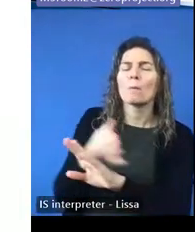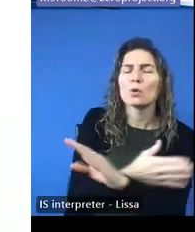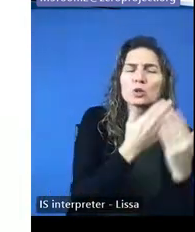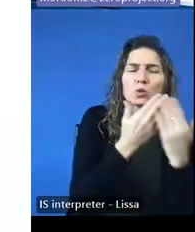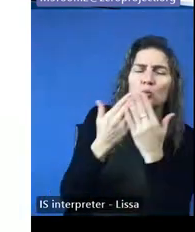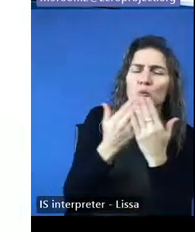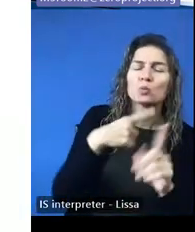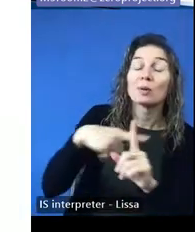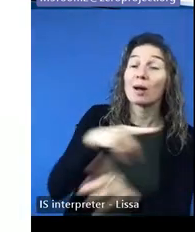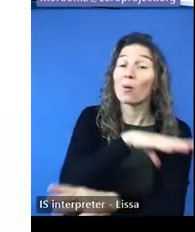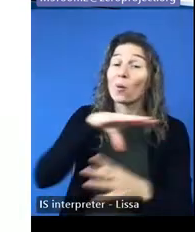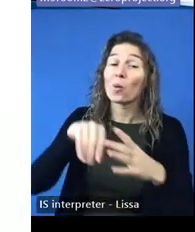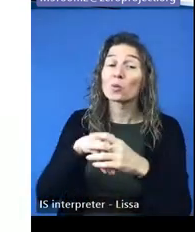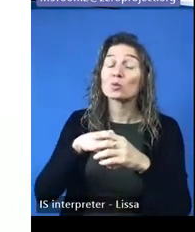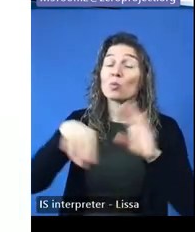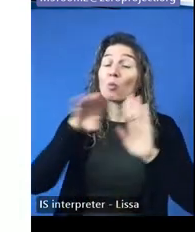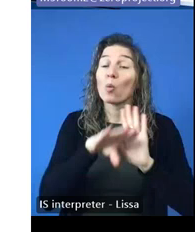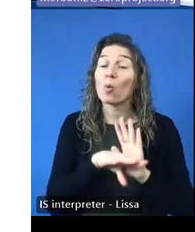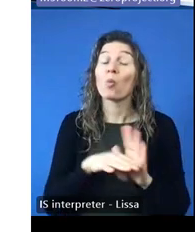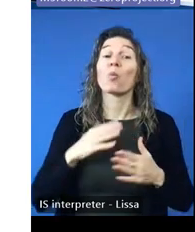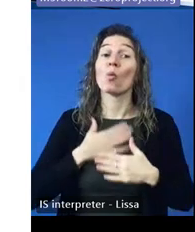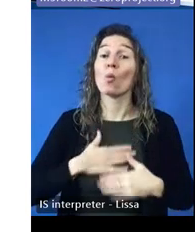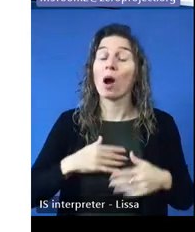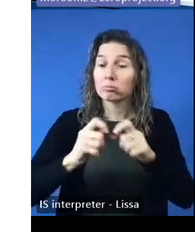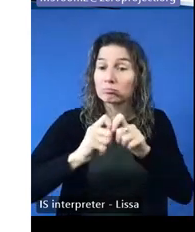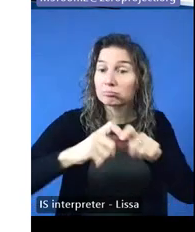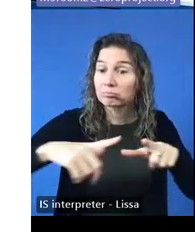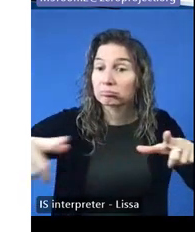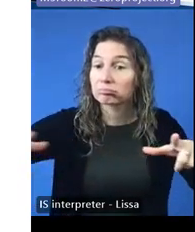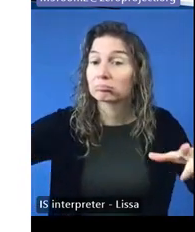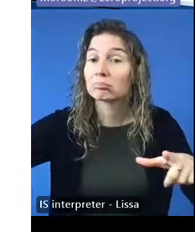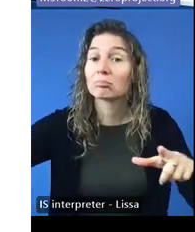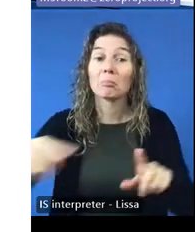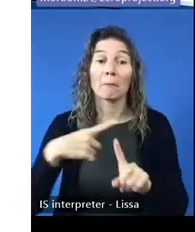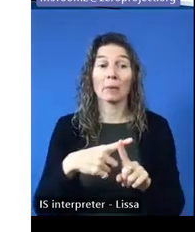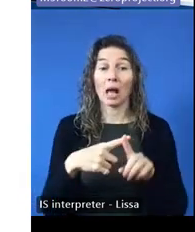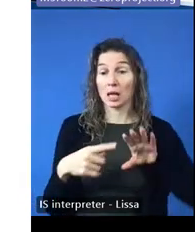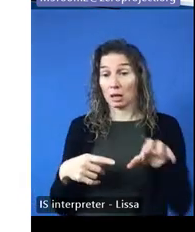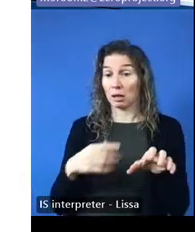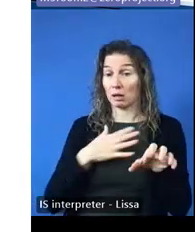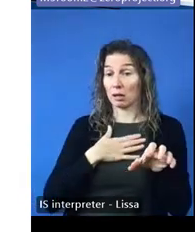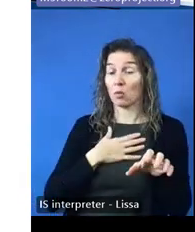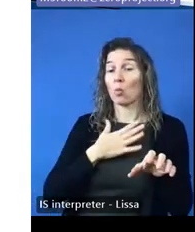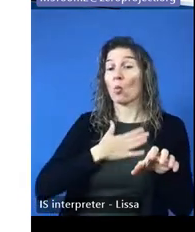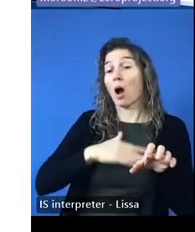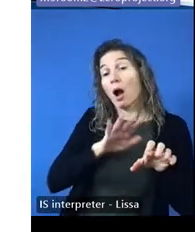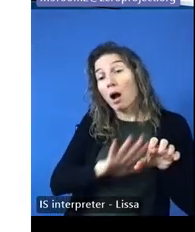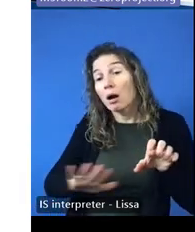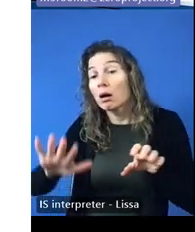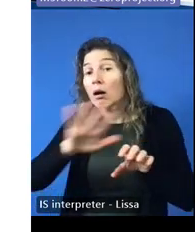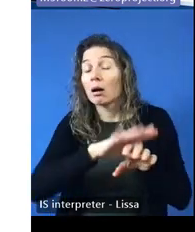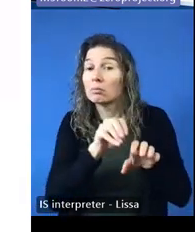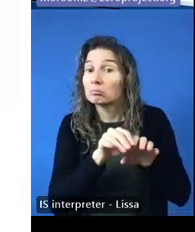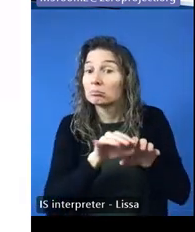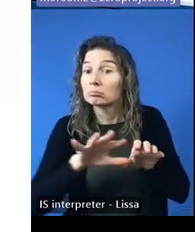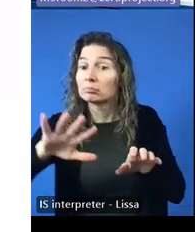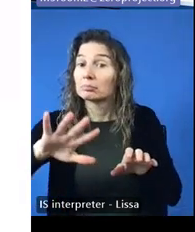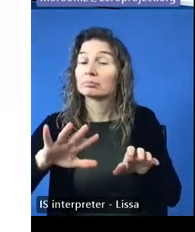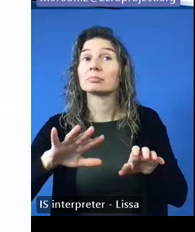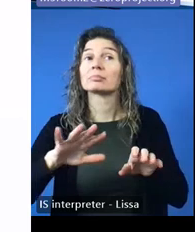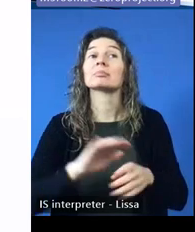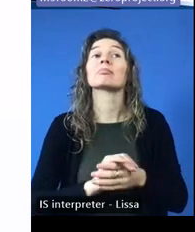more children. We would like to scale our models to other parts of the country. We would also like to work on capacity building of